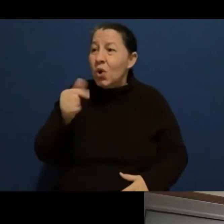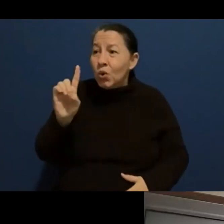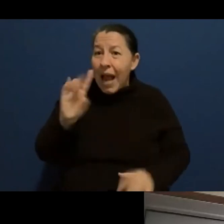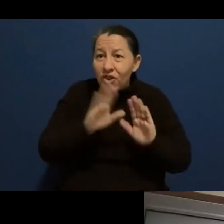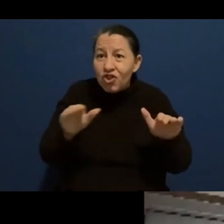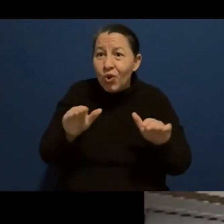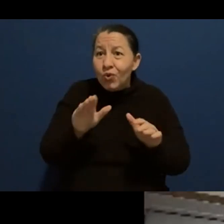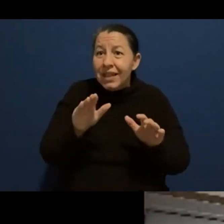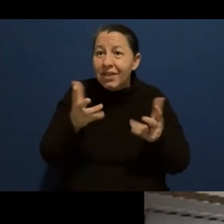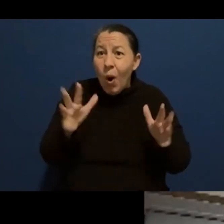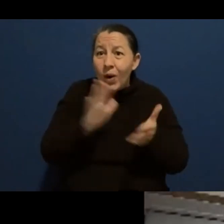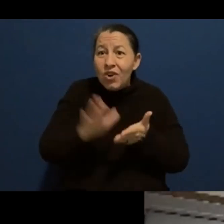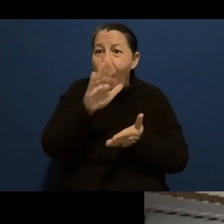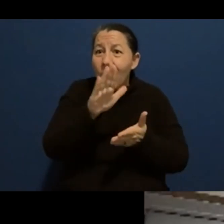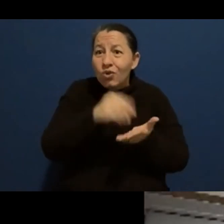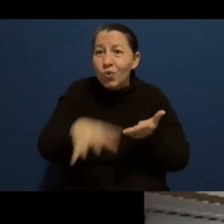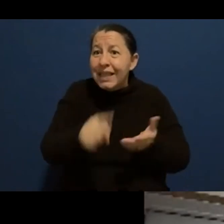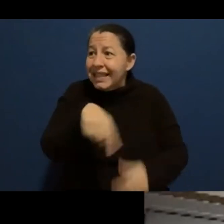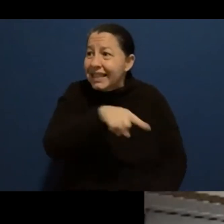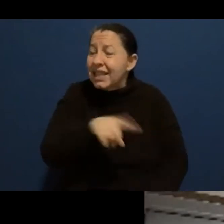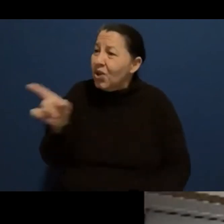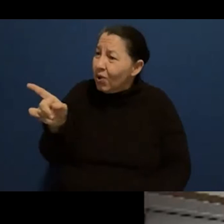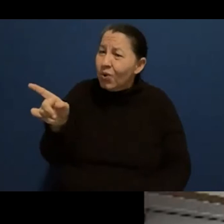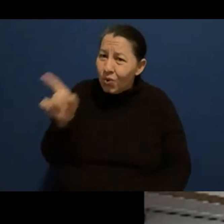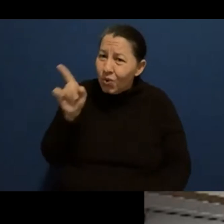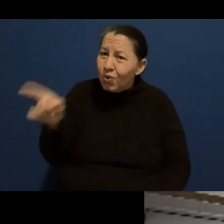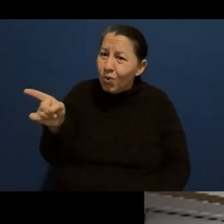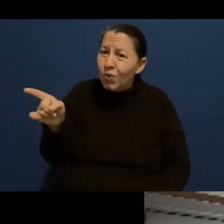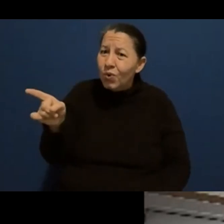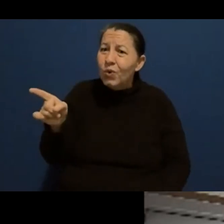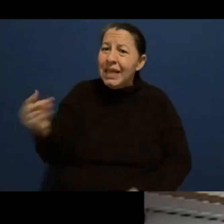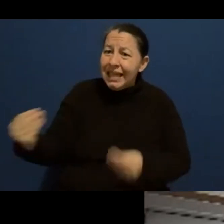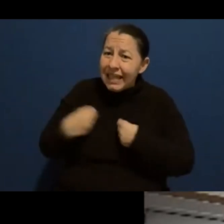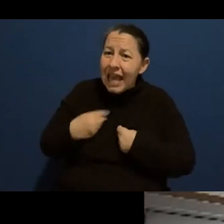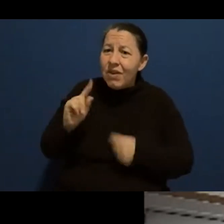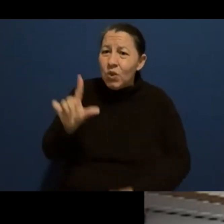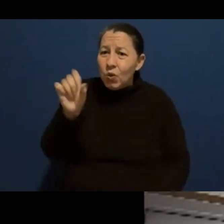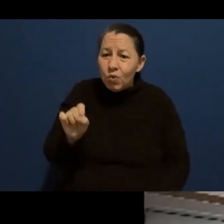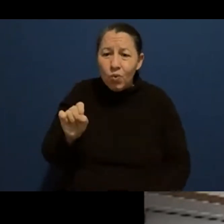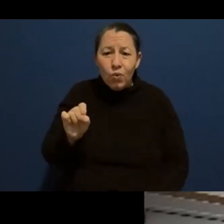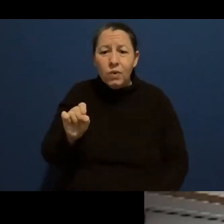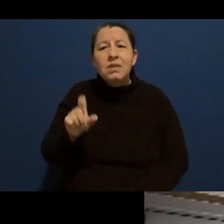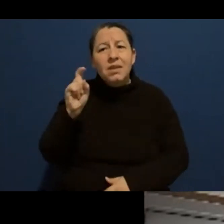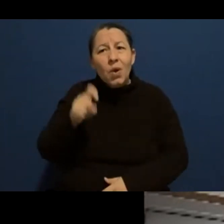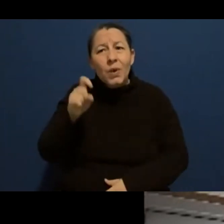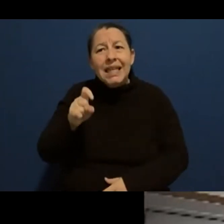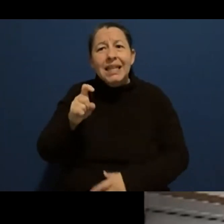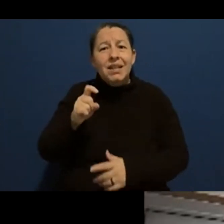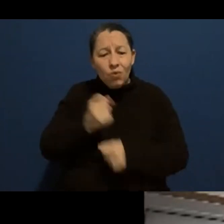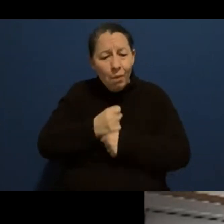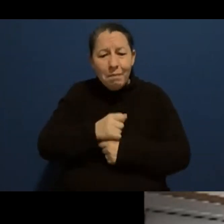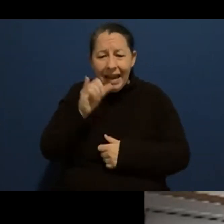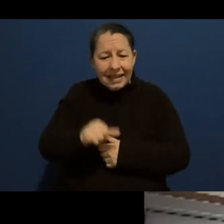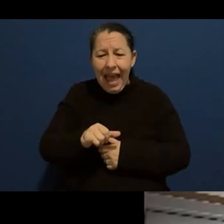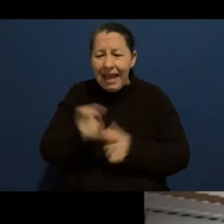and you also passed on all of the tools we needed to make it and to be good people. So don't forget